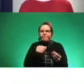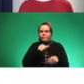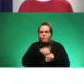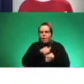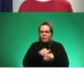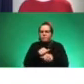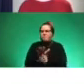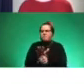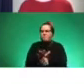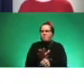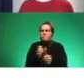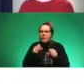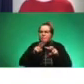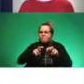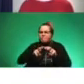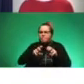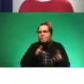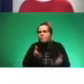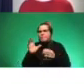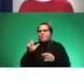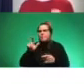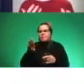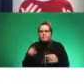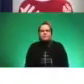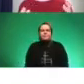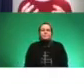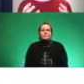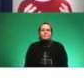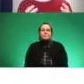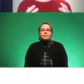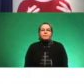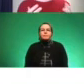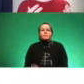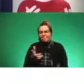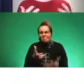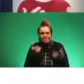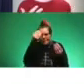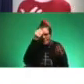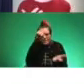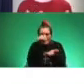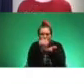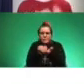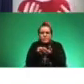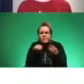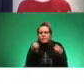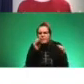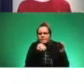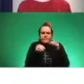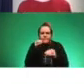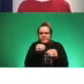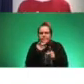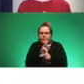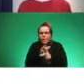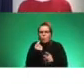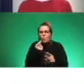enough to analyze in the lab and can give us all sorts of information and evidence to piece together what the landscape used to